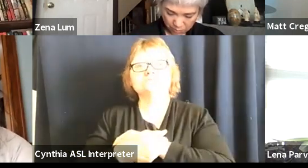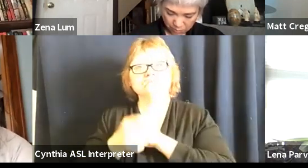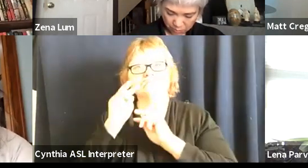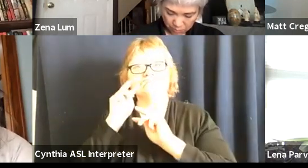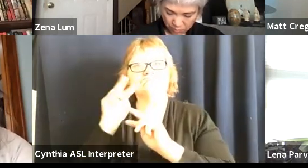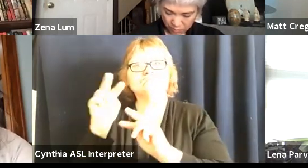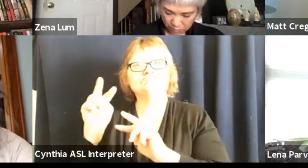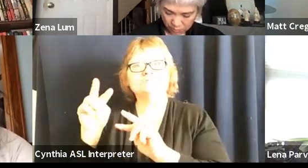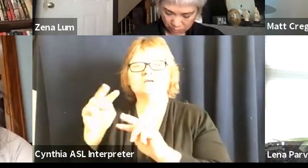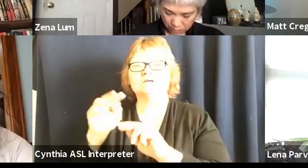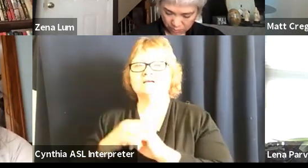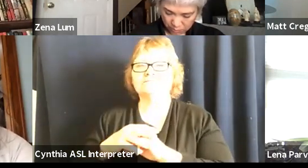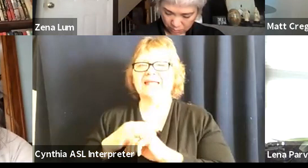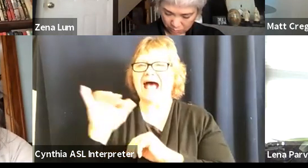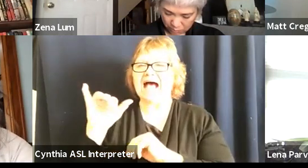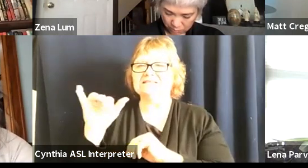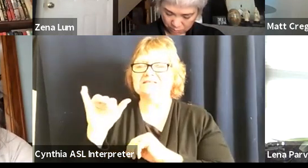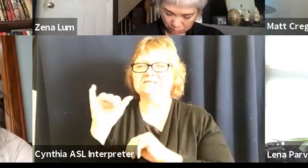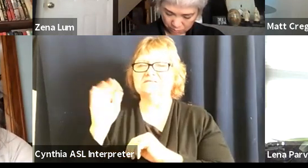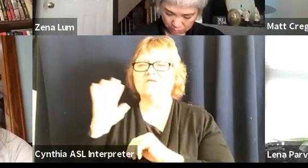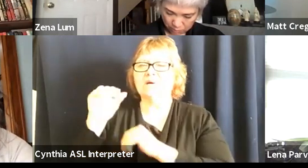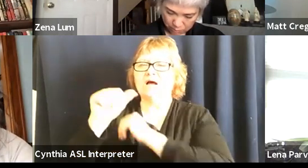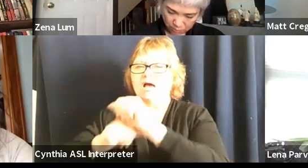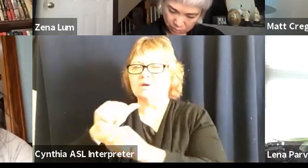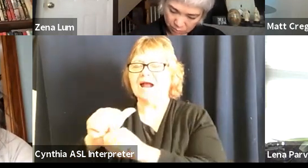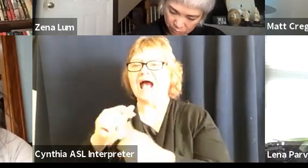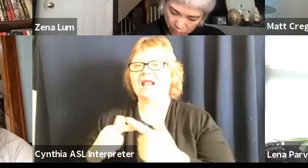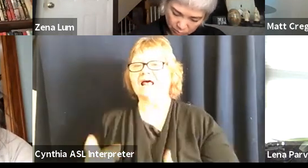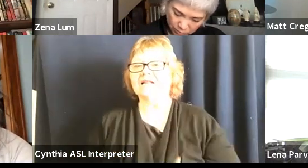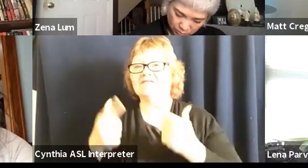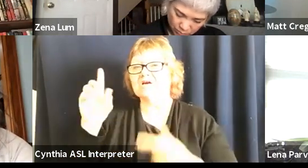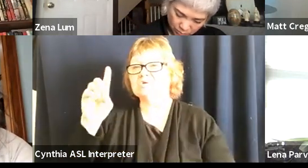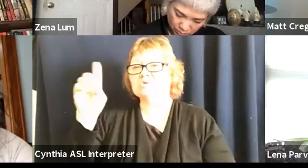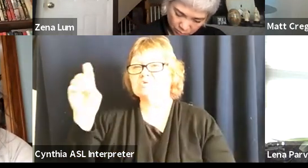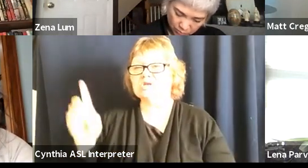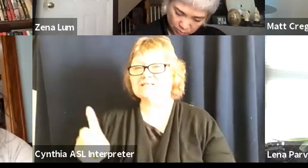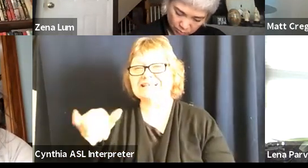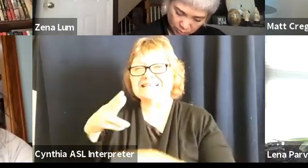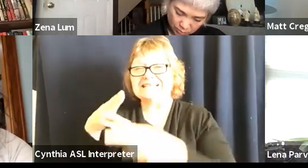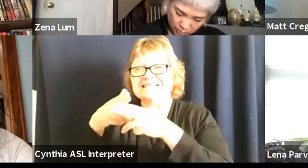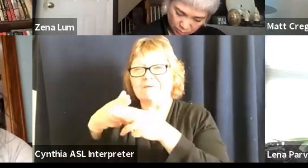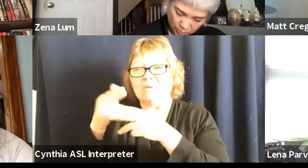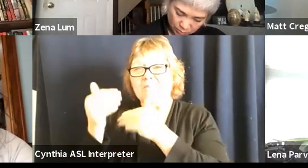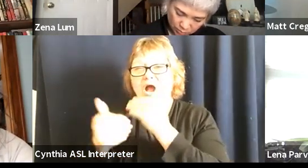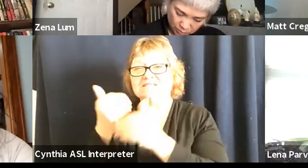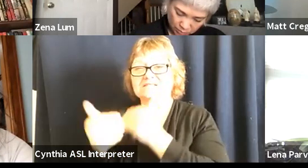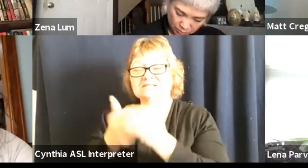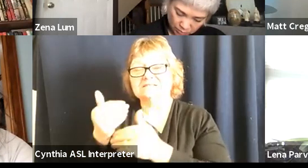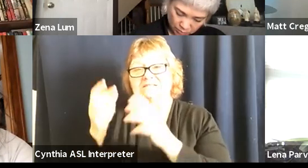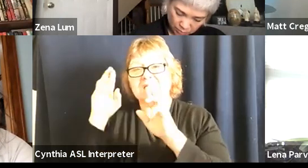alum and a resident of Boston, I live in Dorchester, that this temporary process, my hope is that